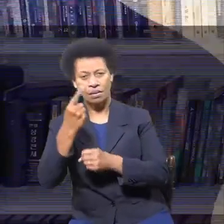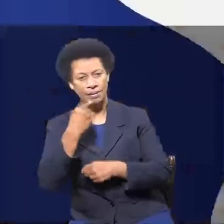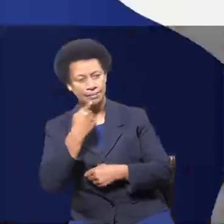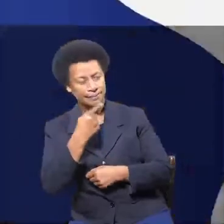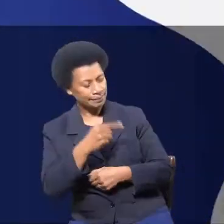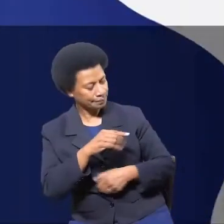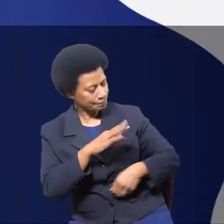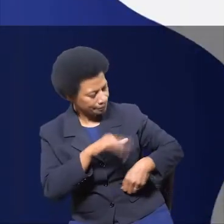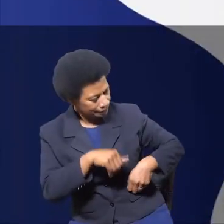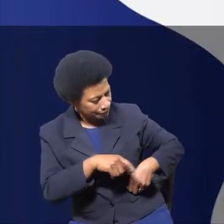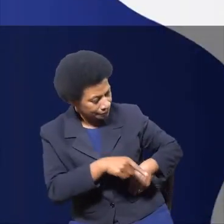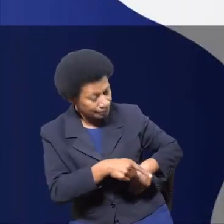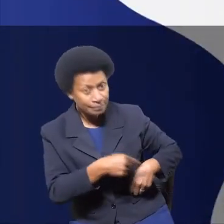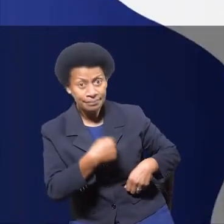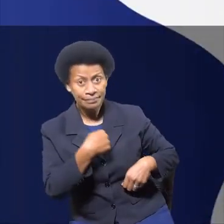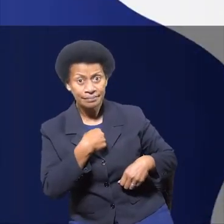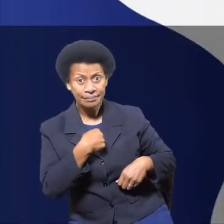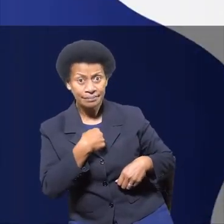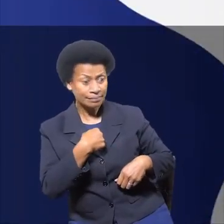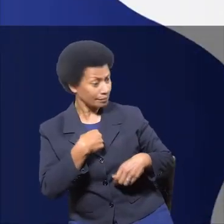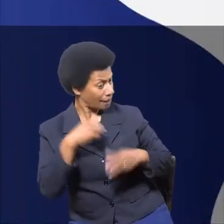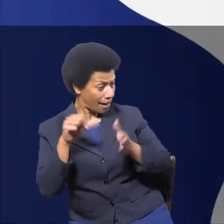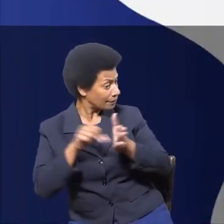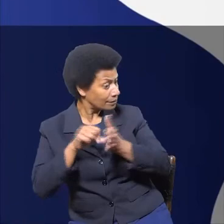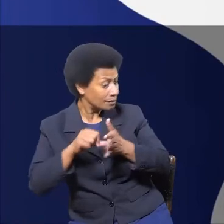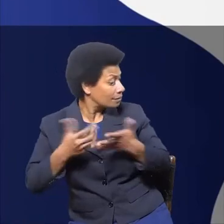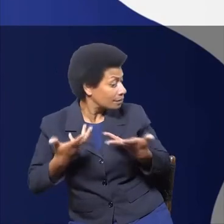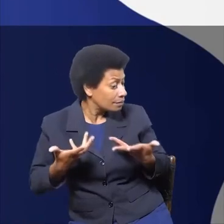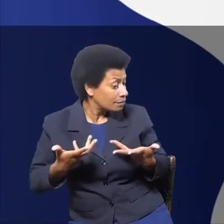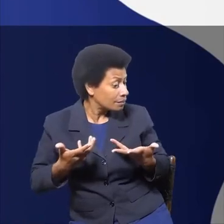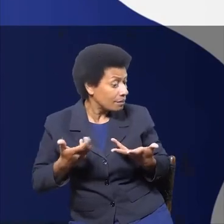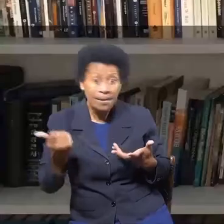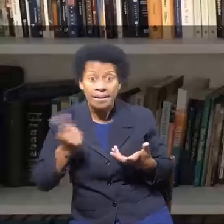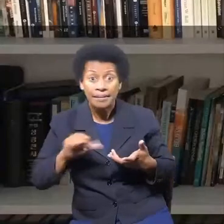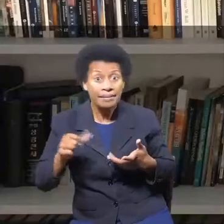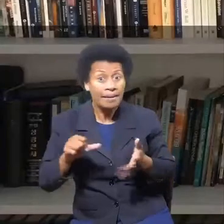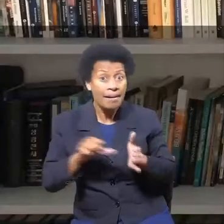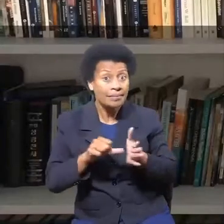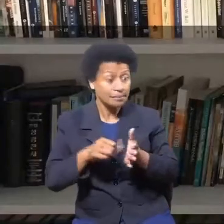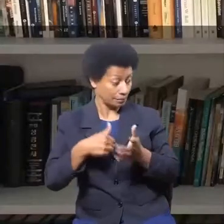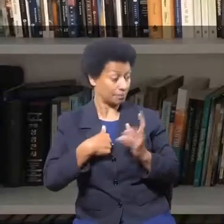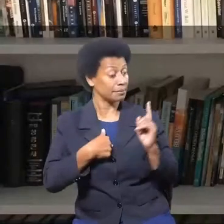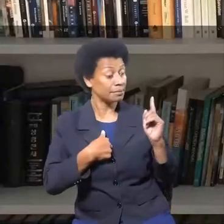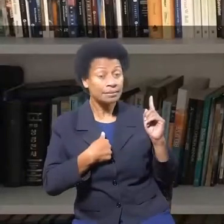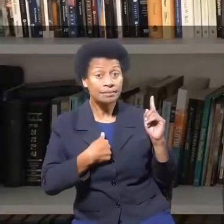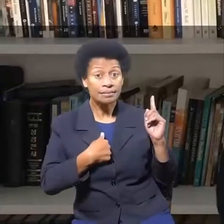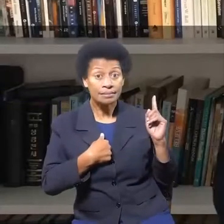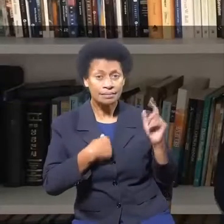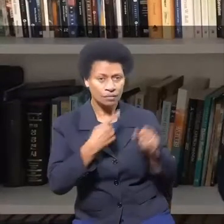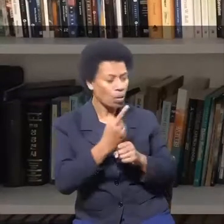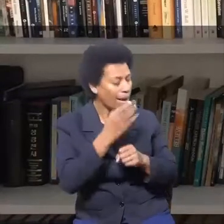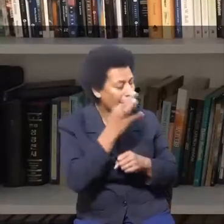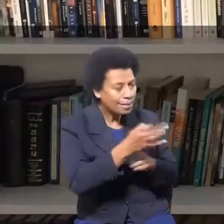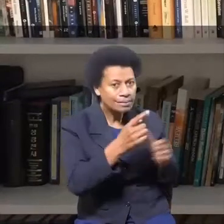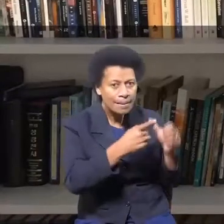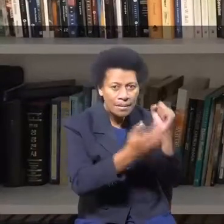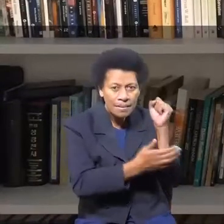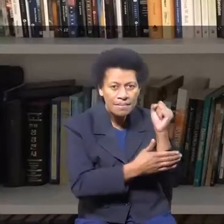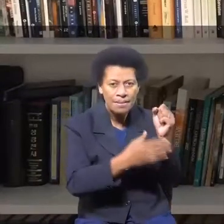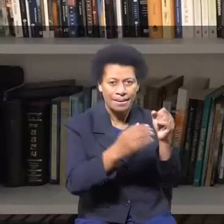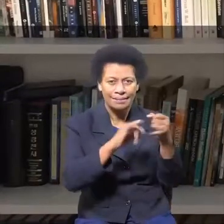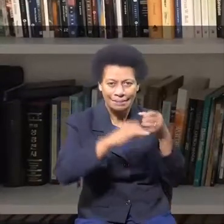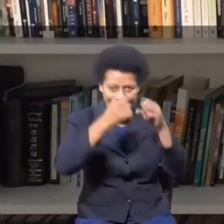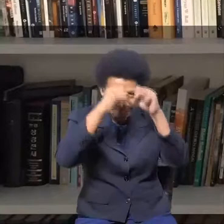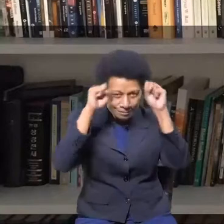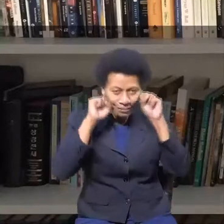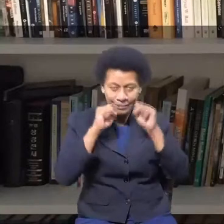said, is anything too hard for the Lord? Is anything too hard for the Lord? God can